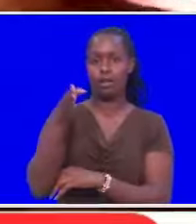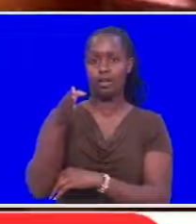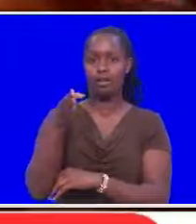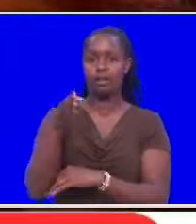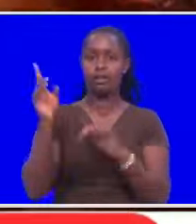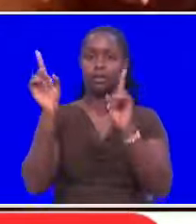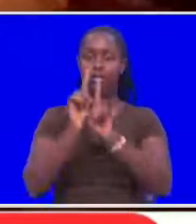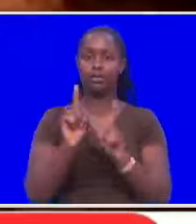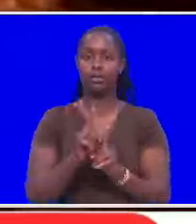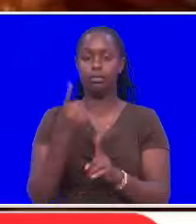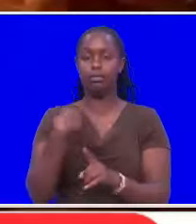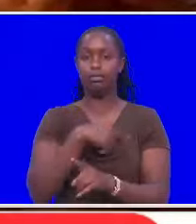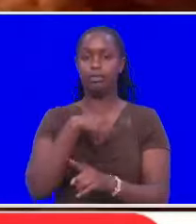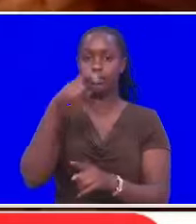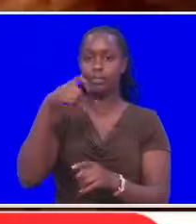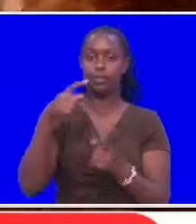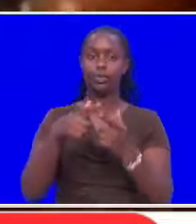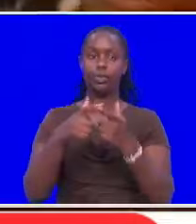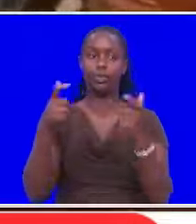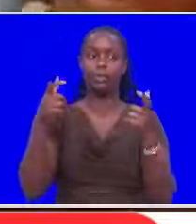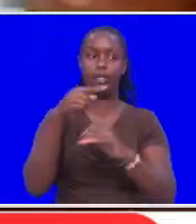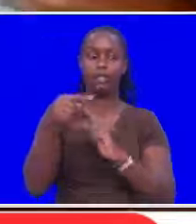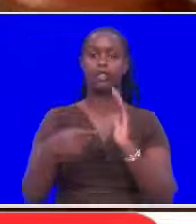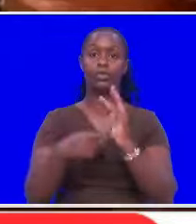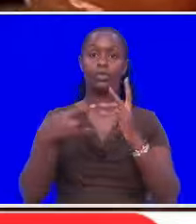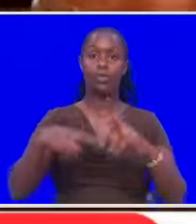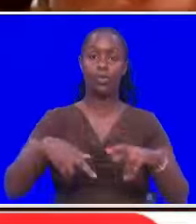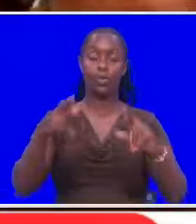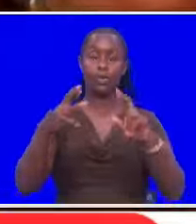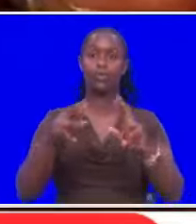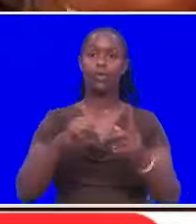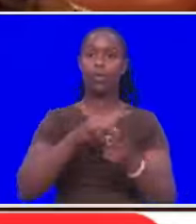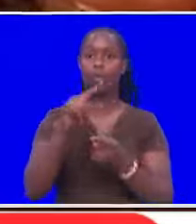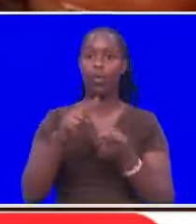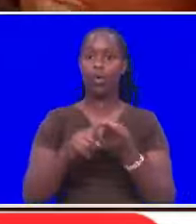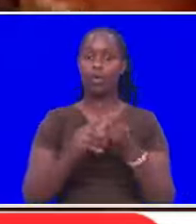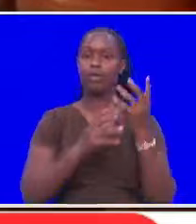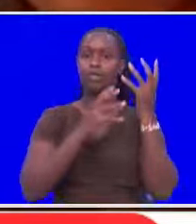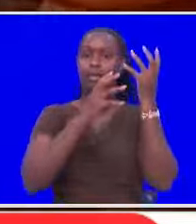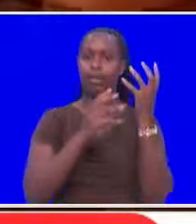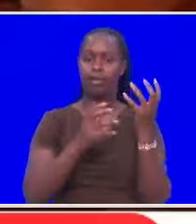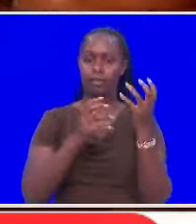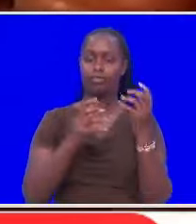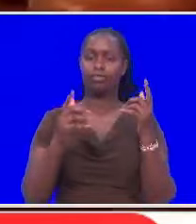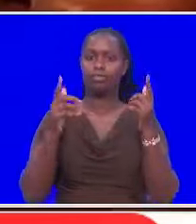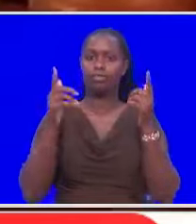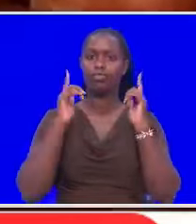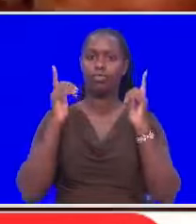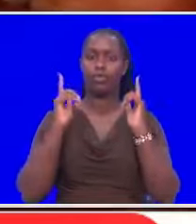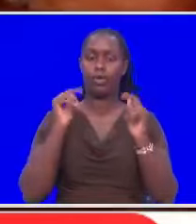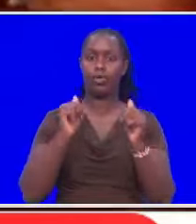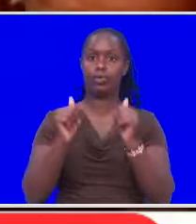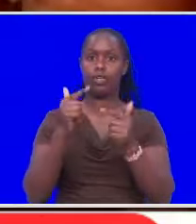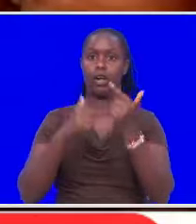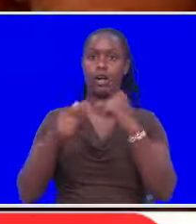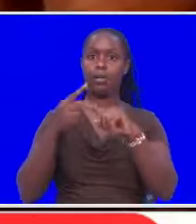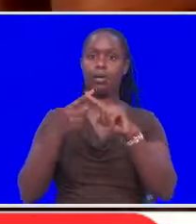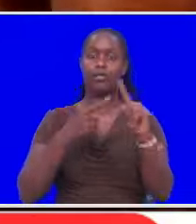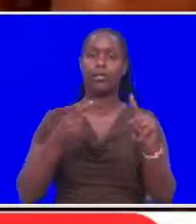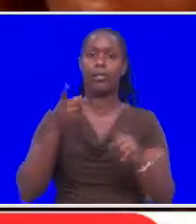We need to expand this road such that when the heavy trucks that are coming from Nairobi heading to